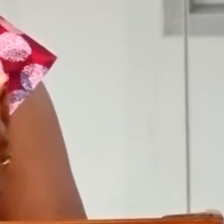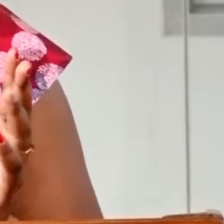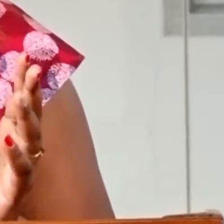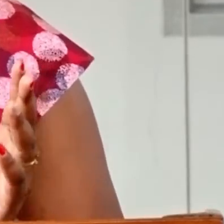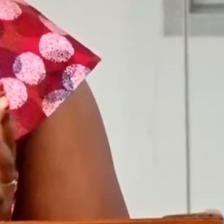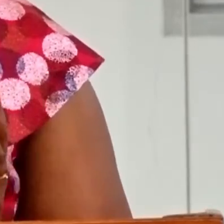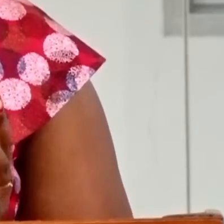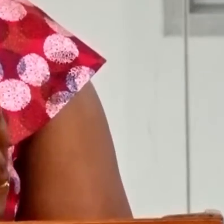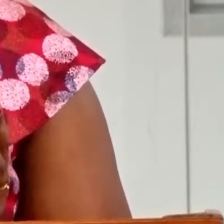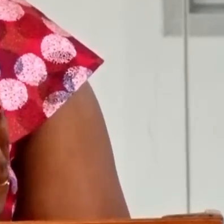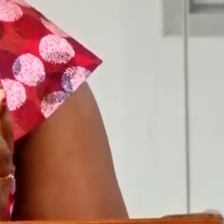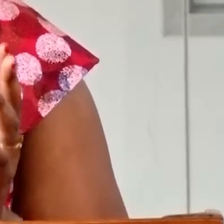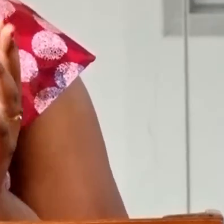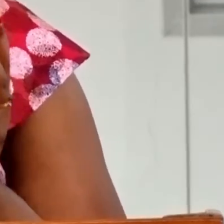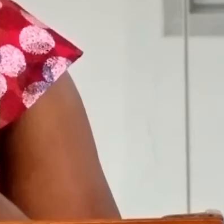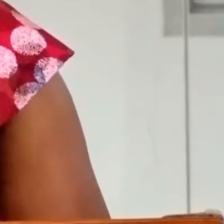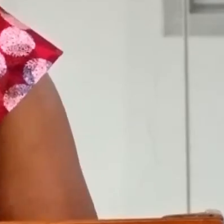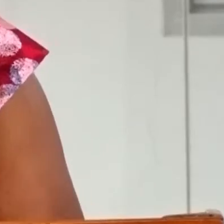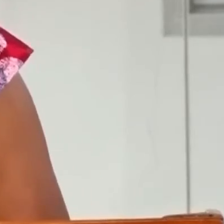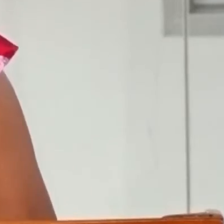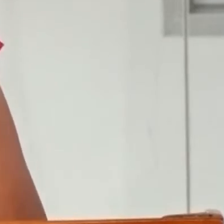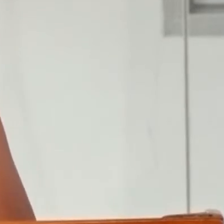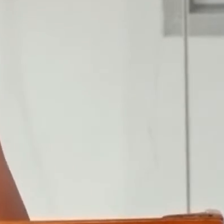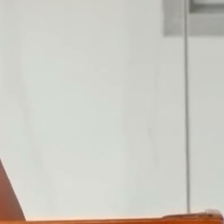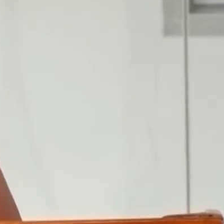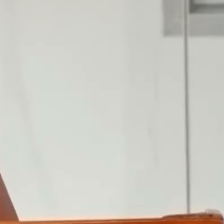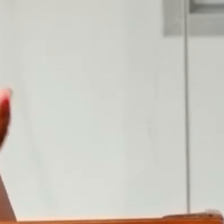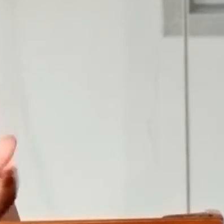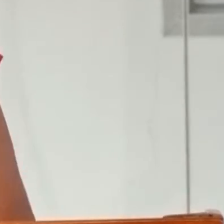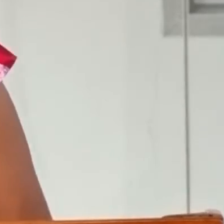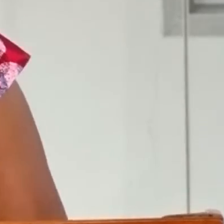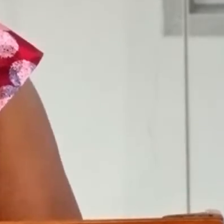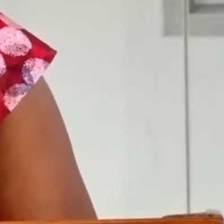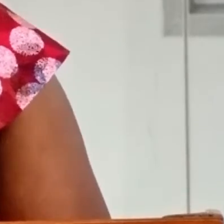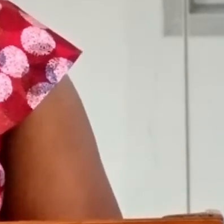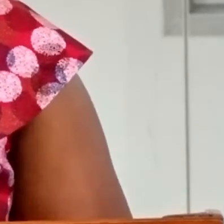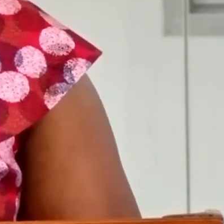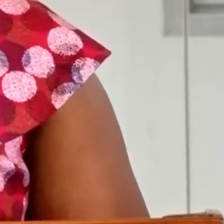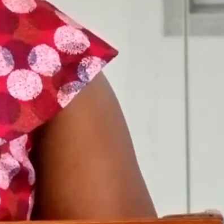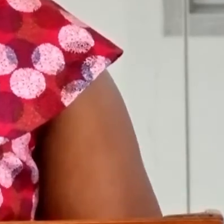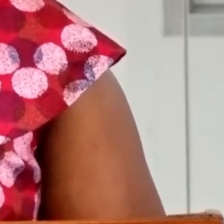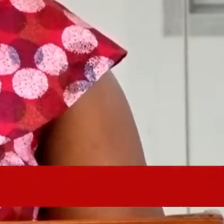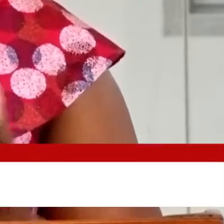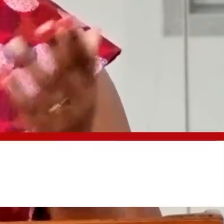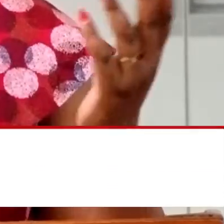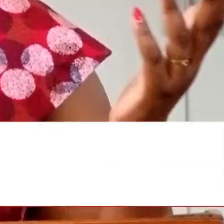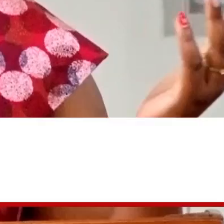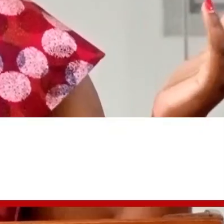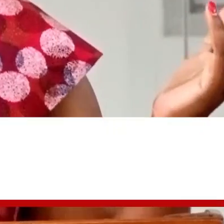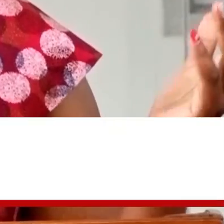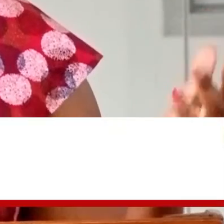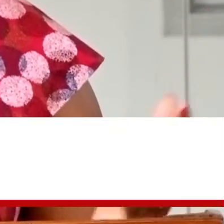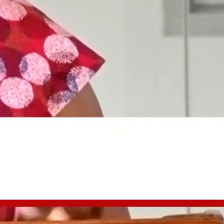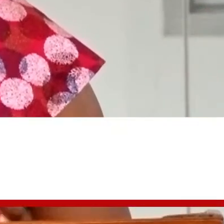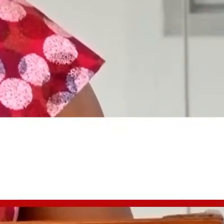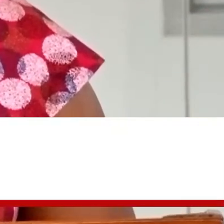us. In Jesus' name we pray. Amen. And so, from us, we want to wish you a very good afternoon